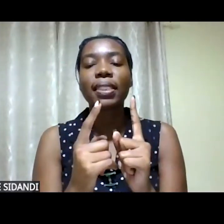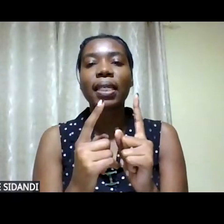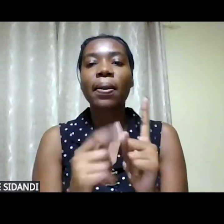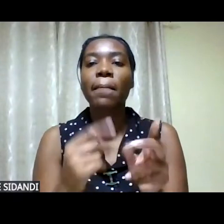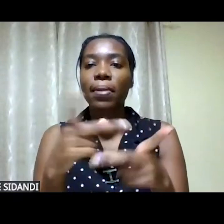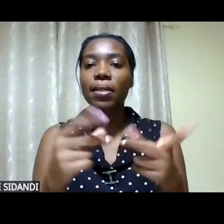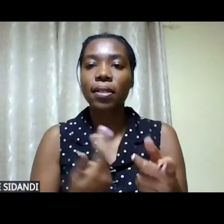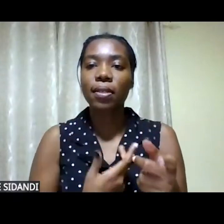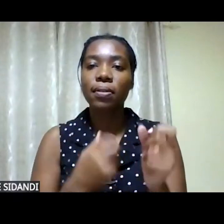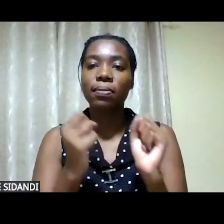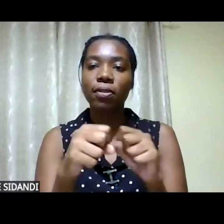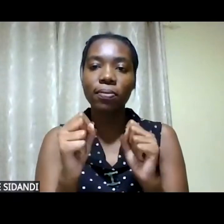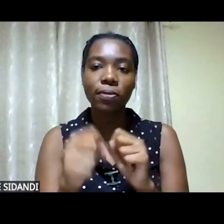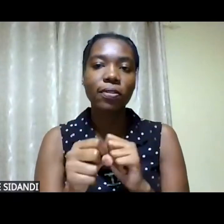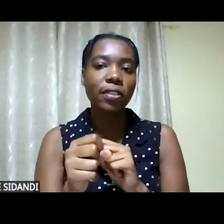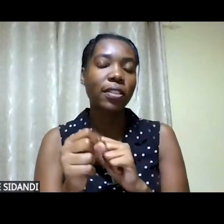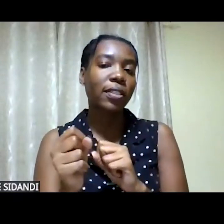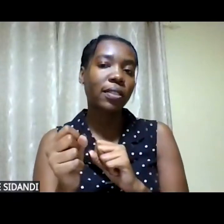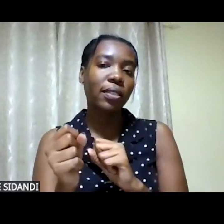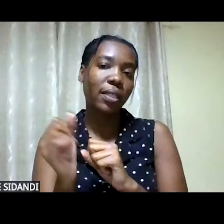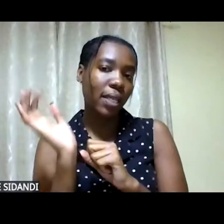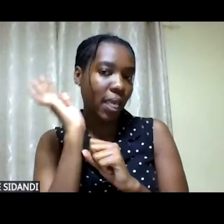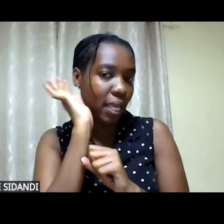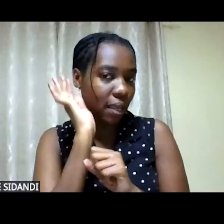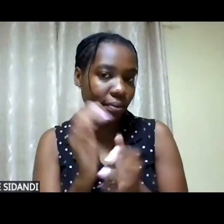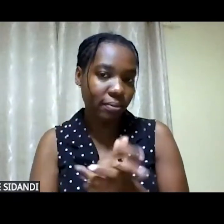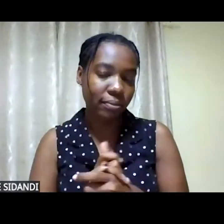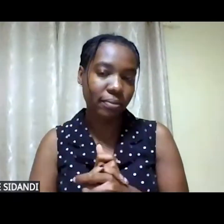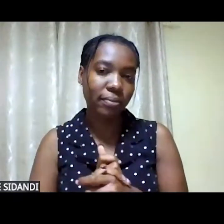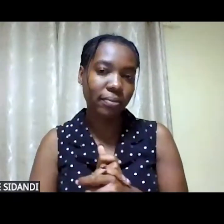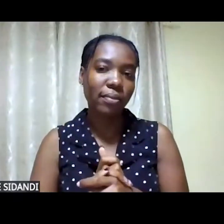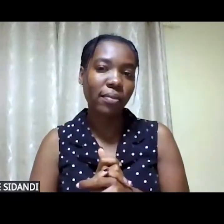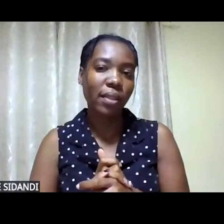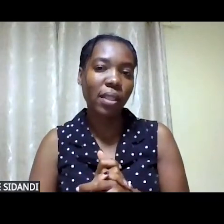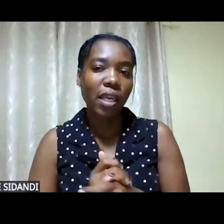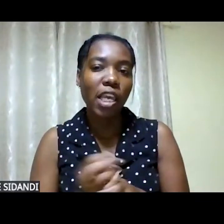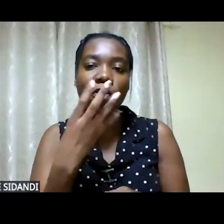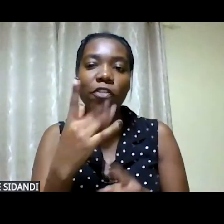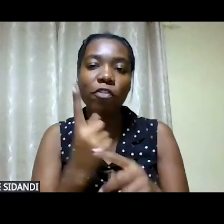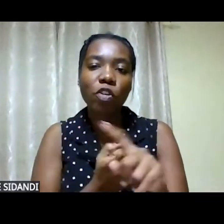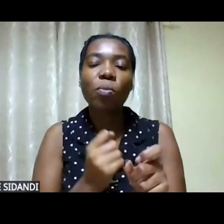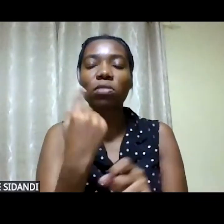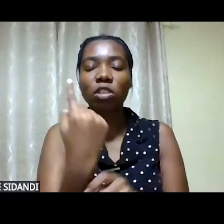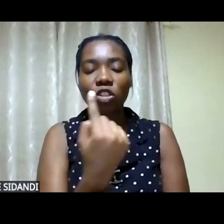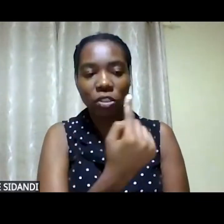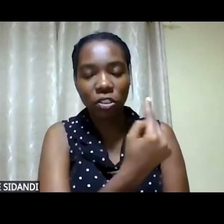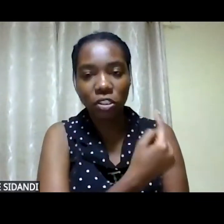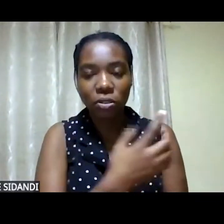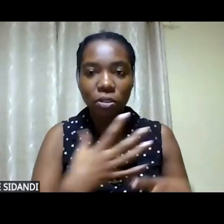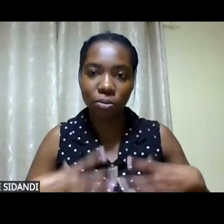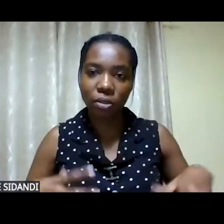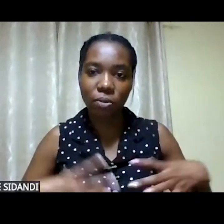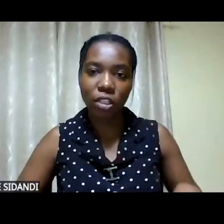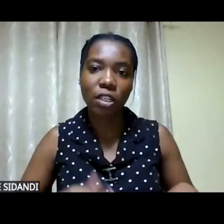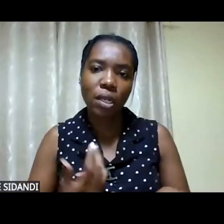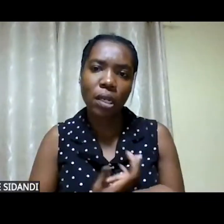to hear what every person who is related to the business needs to say. So